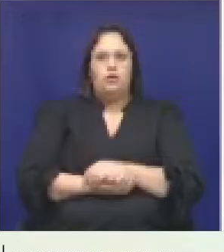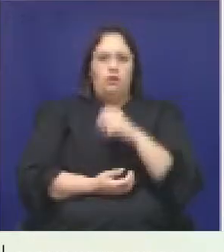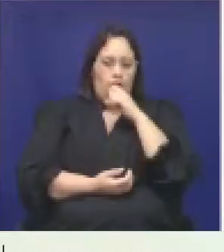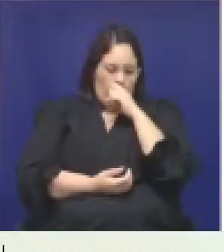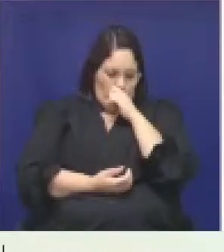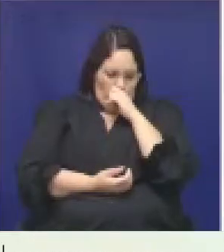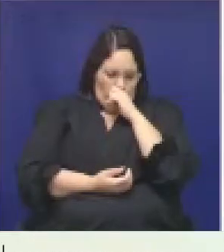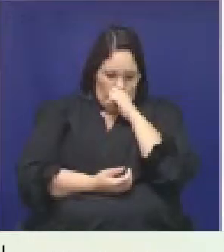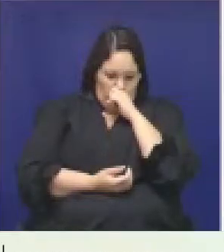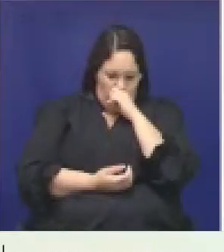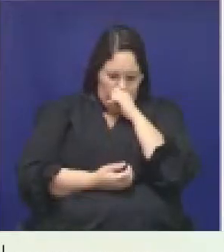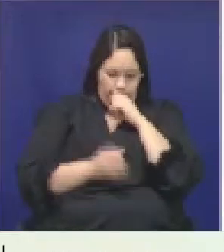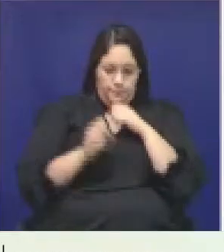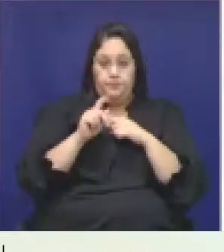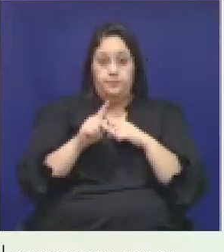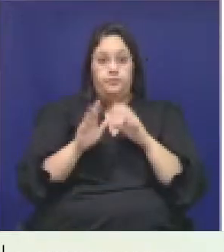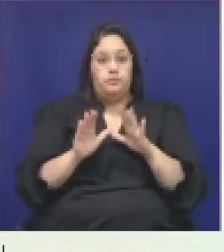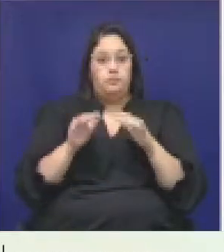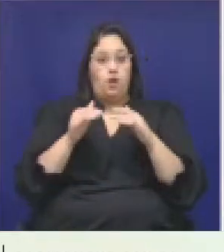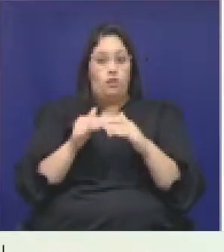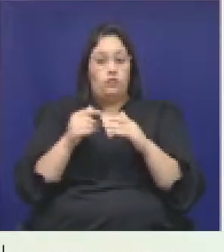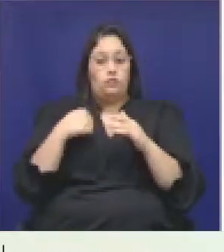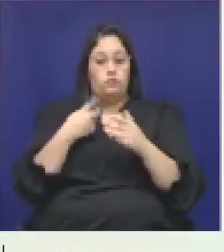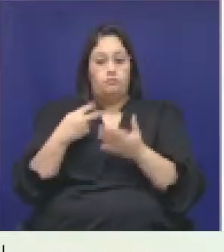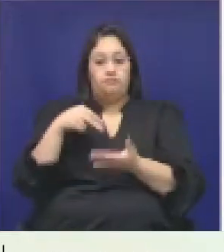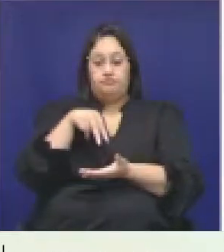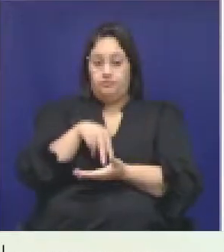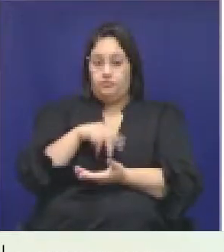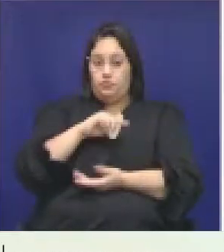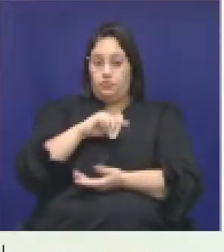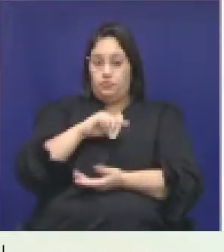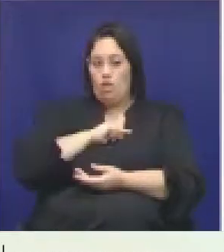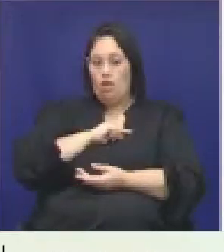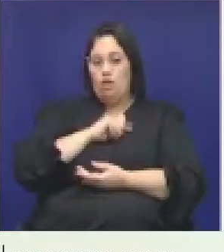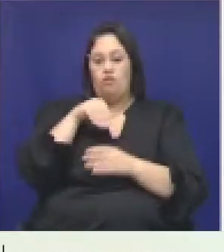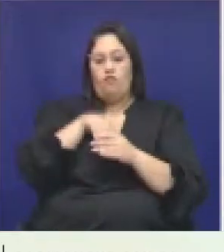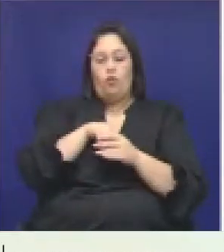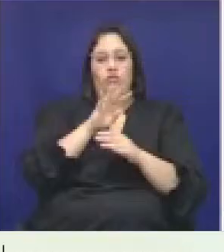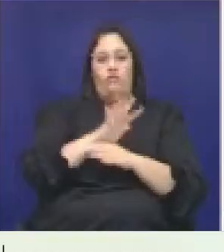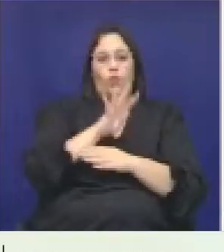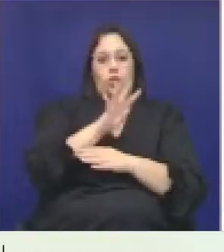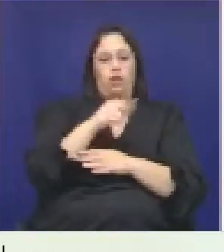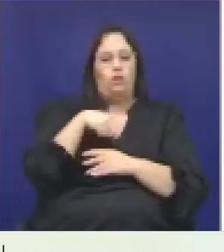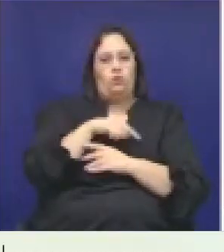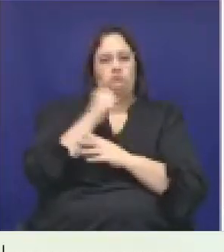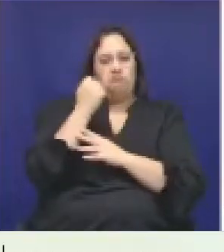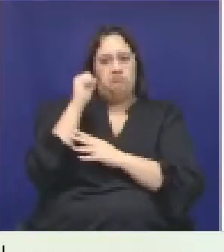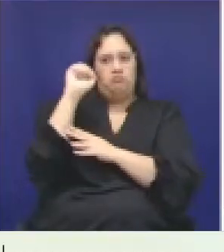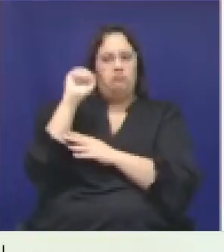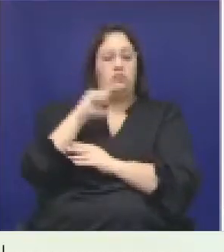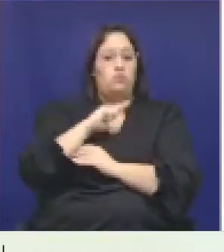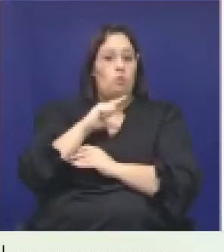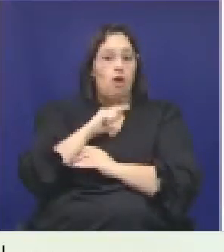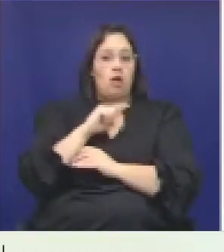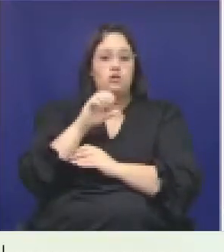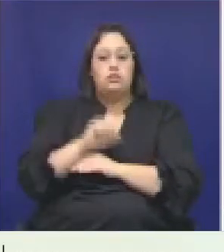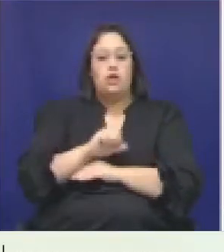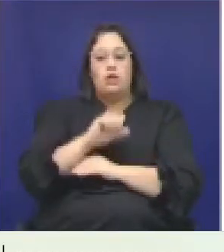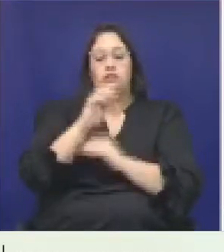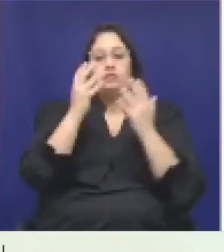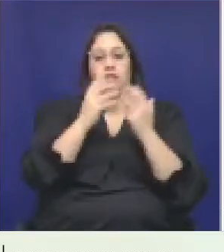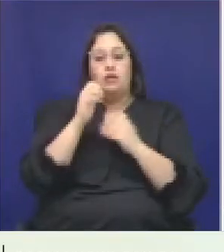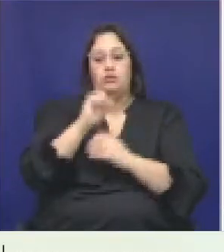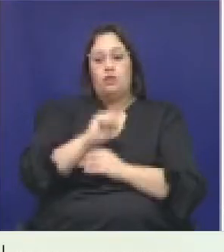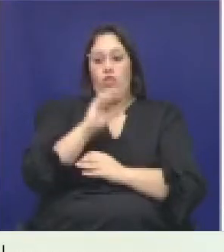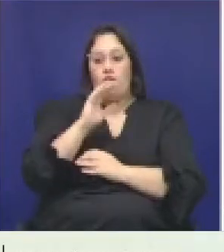The MK party rises to reject Vote 14 on the basis that Stats SA